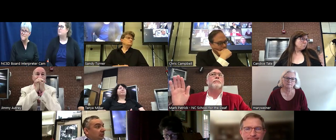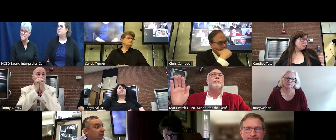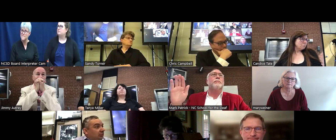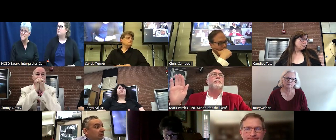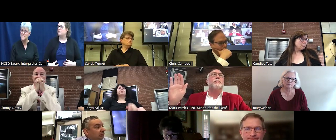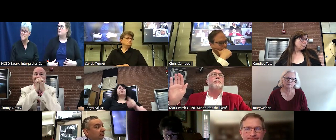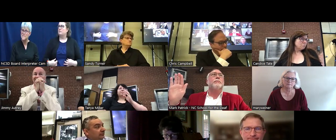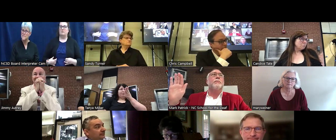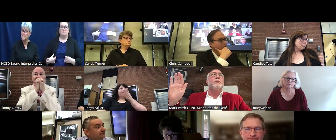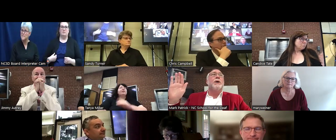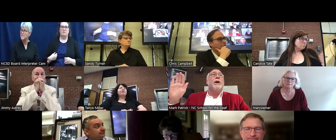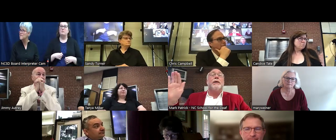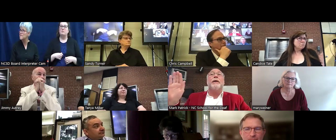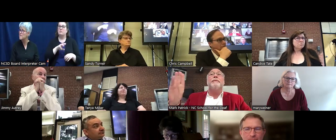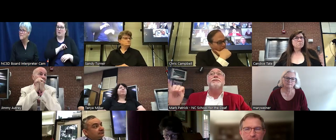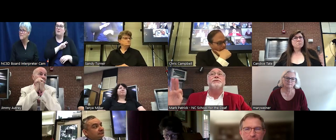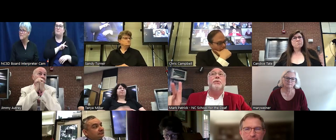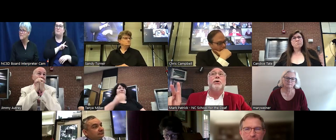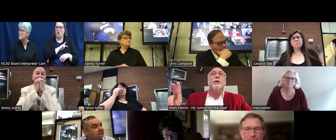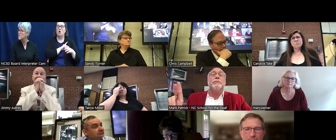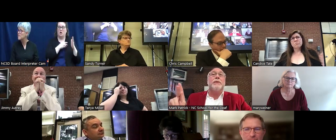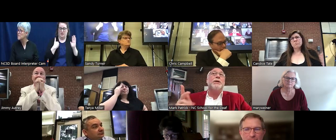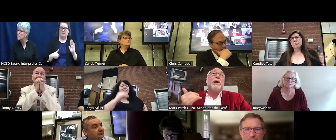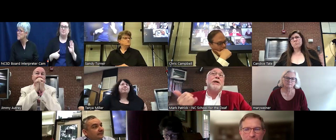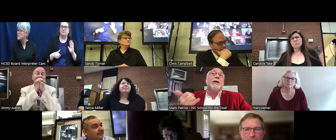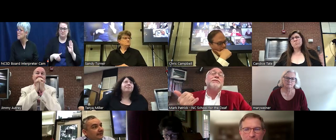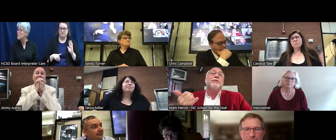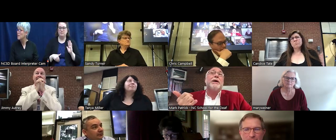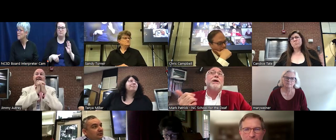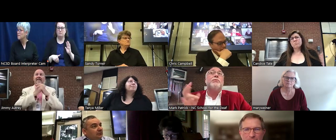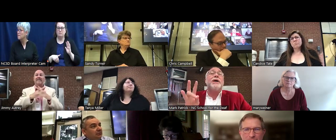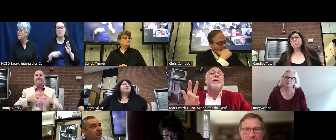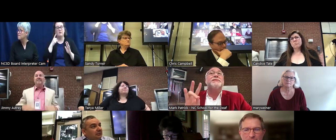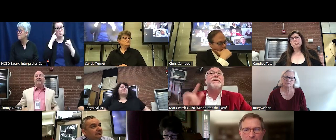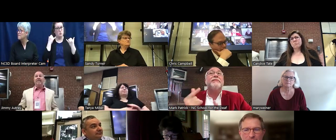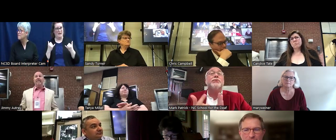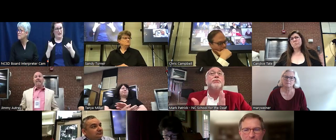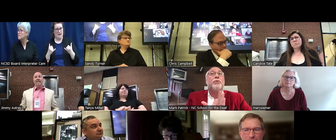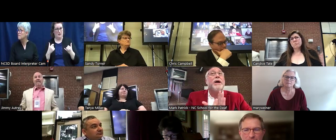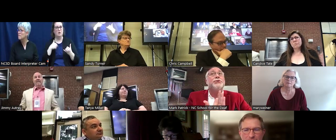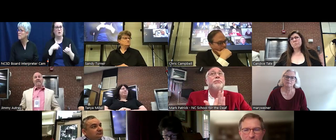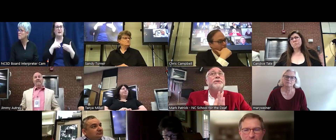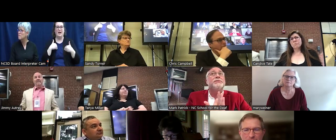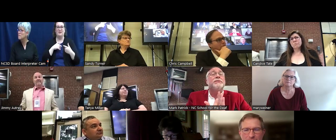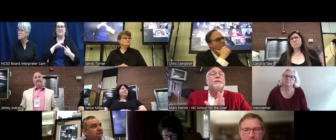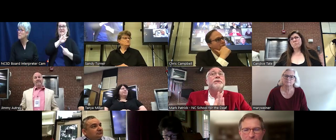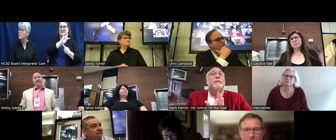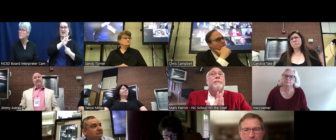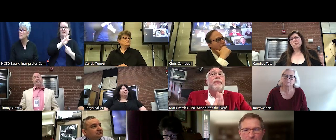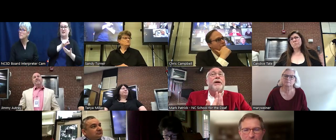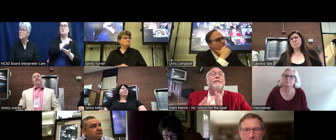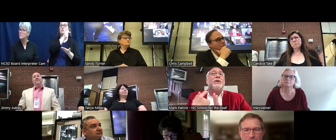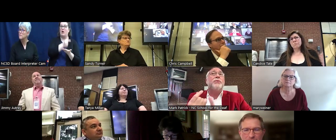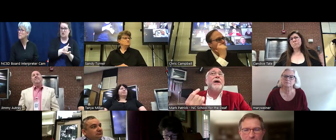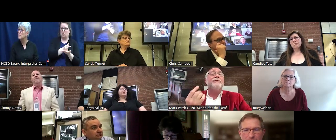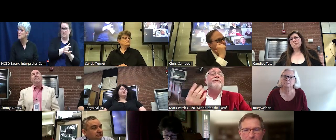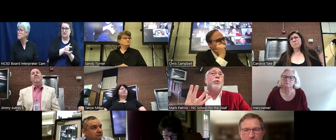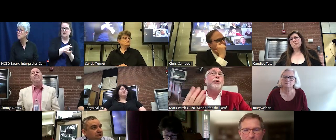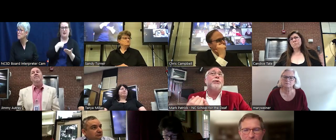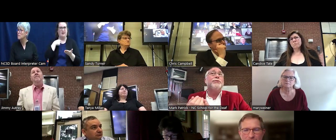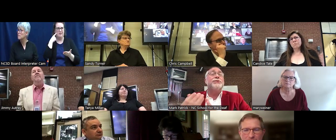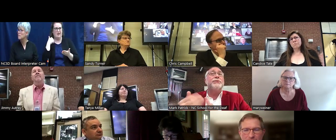that? And this is Mark. And as of right now, we have 7 graduates. And I think we